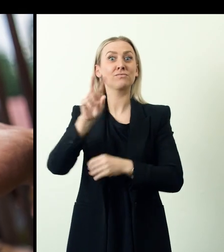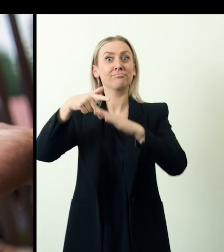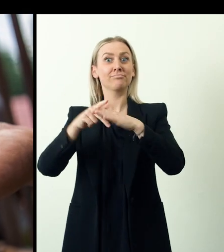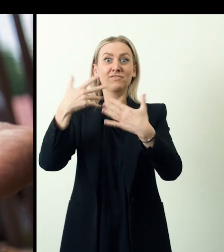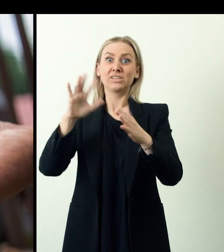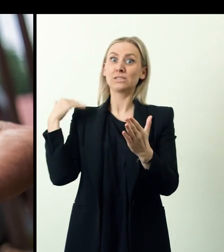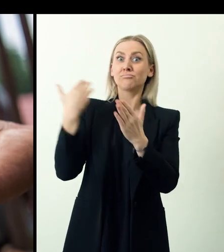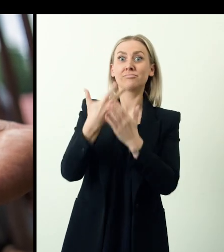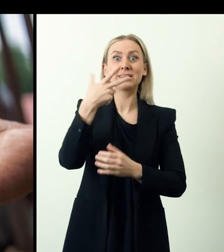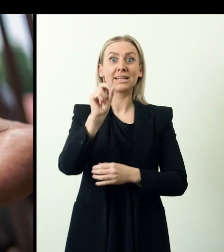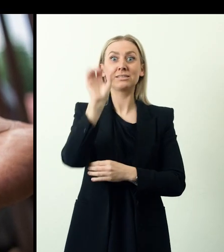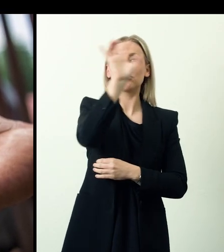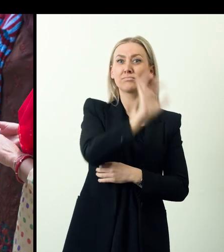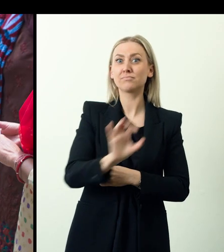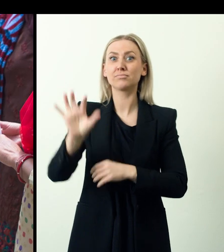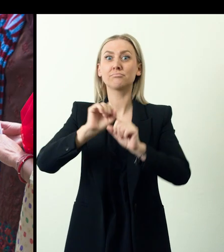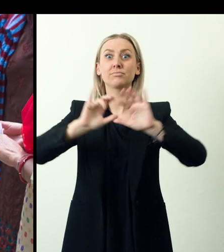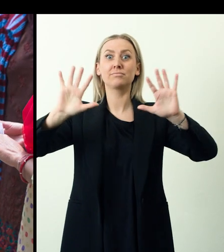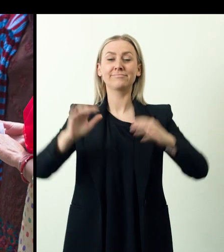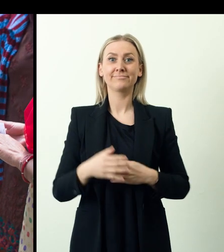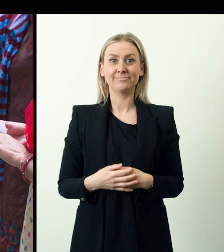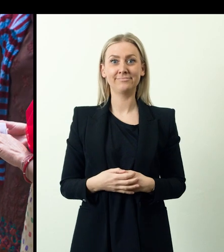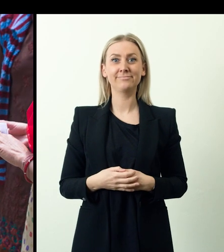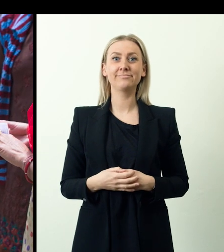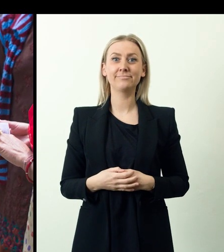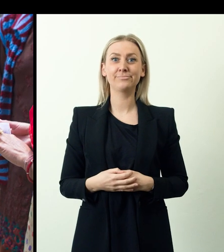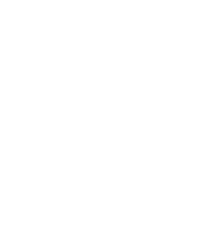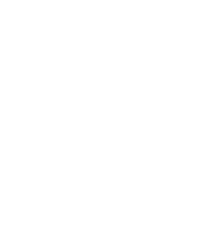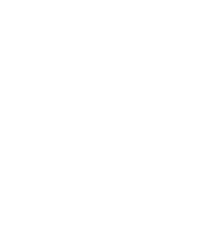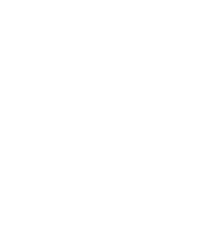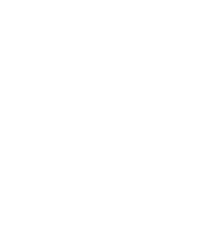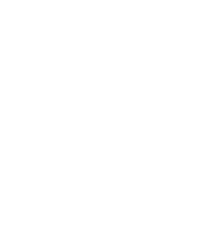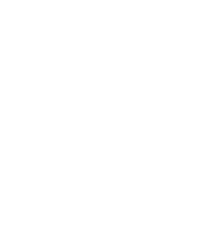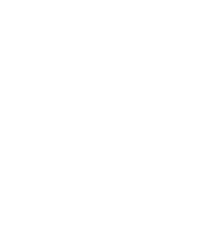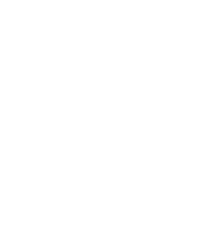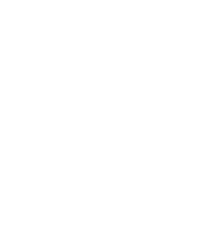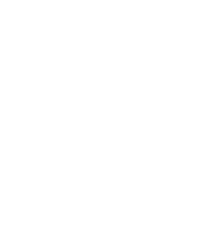in political processes. By 2022, the toolkit was being used in more than 30 countries.